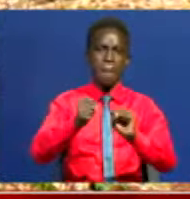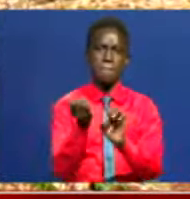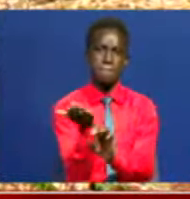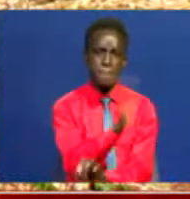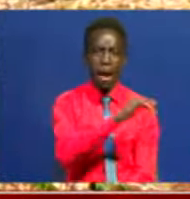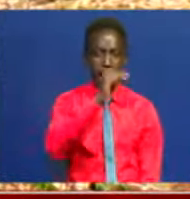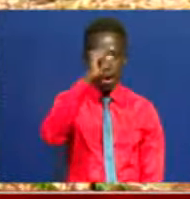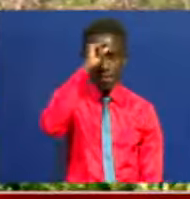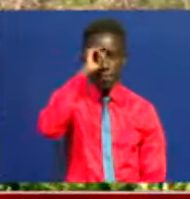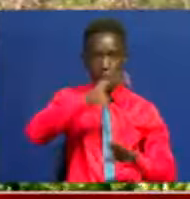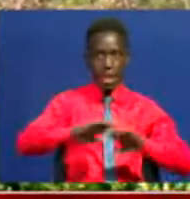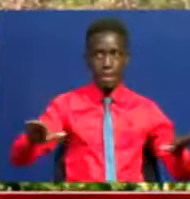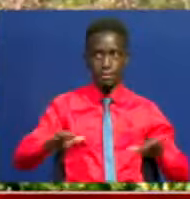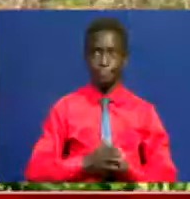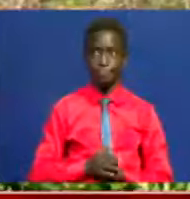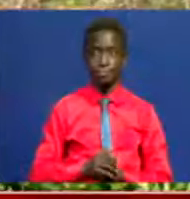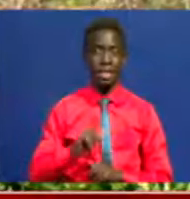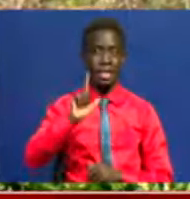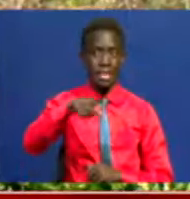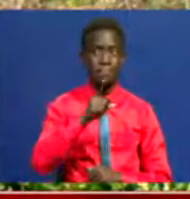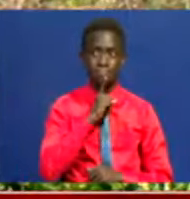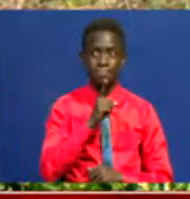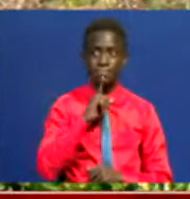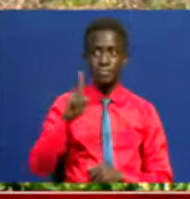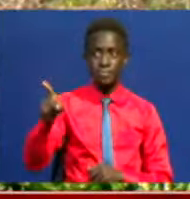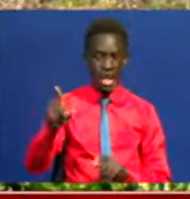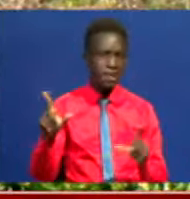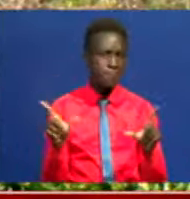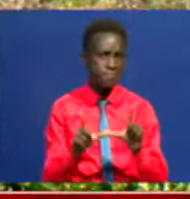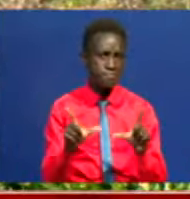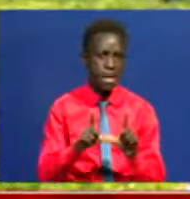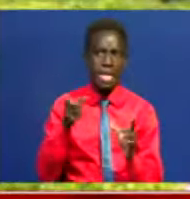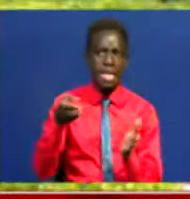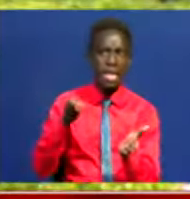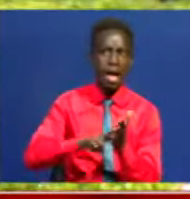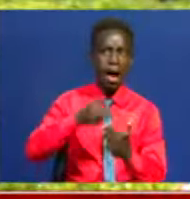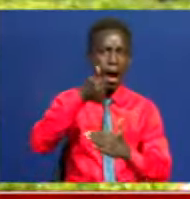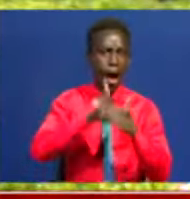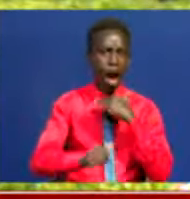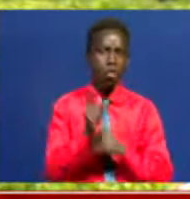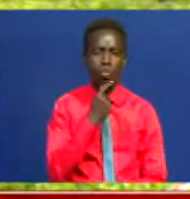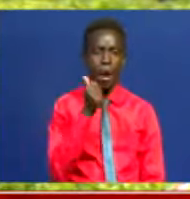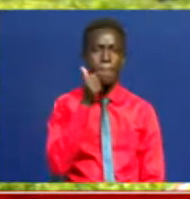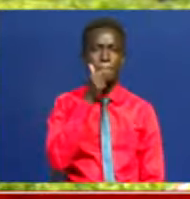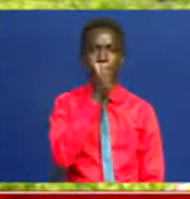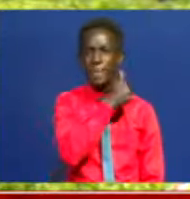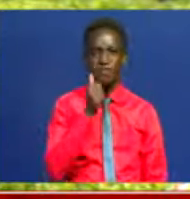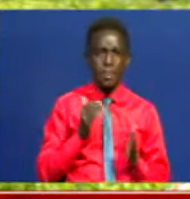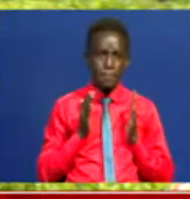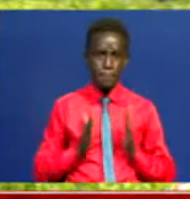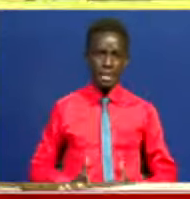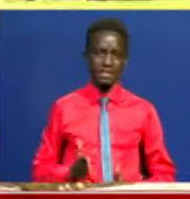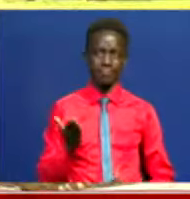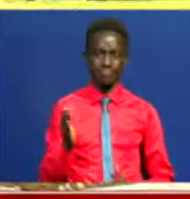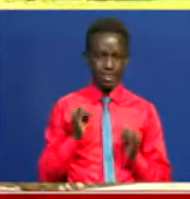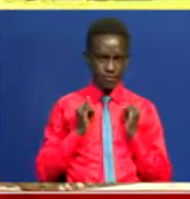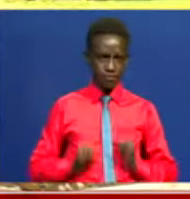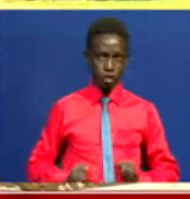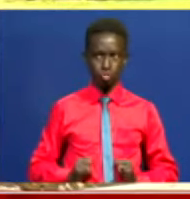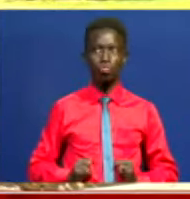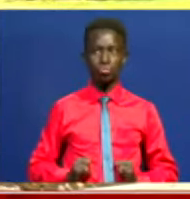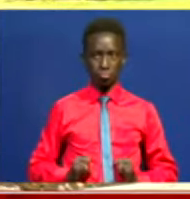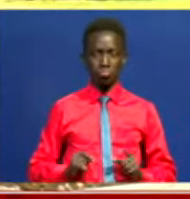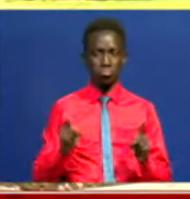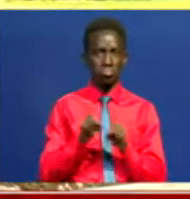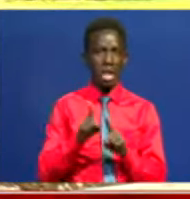anti-graft regulator revealed that the title deed was registered under a private individual, effectively rendering the government official as quote-unquote